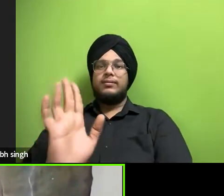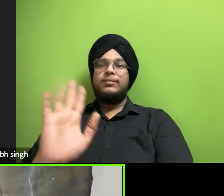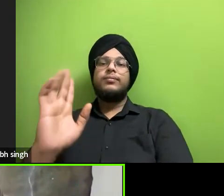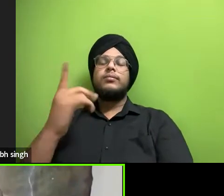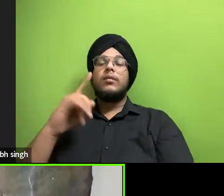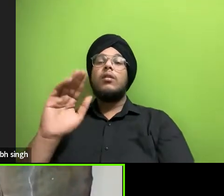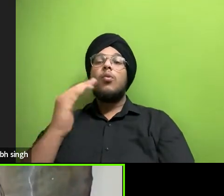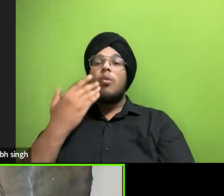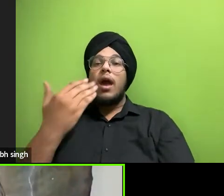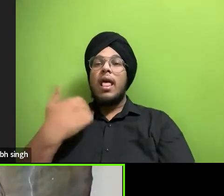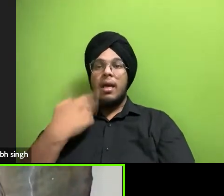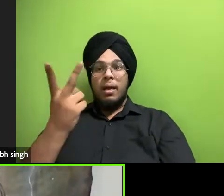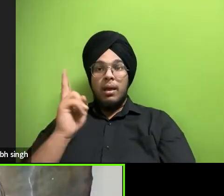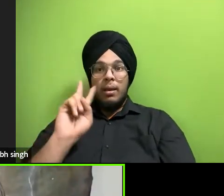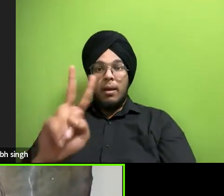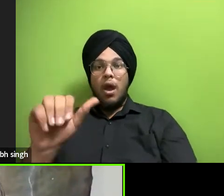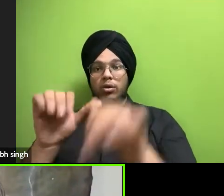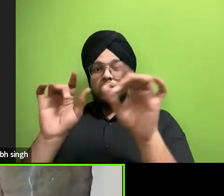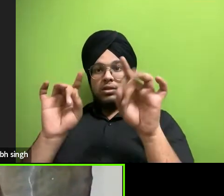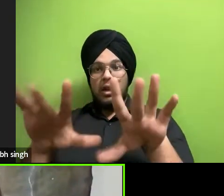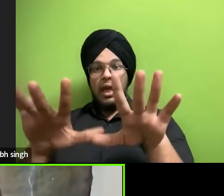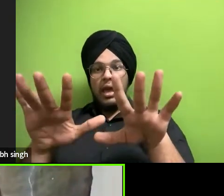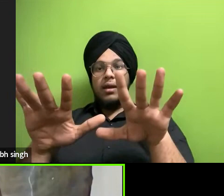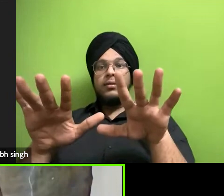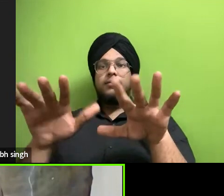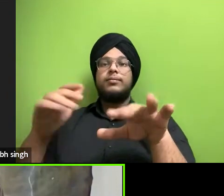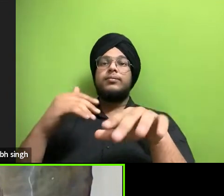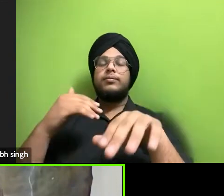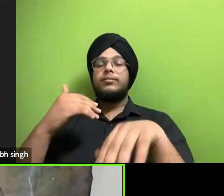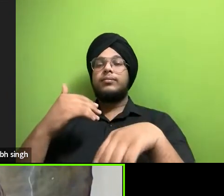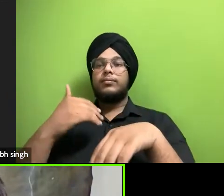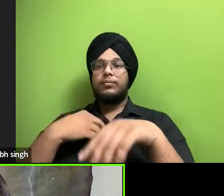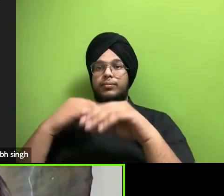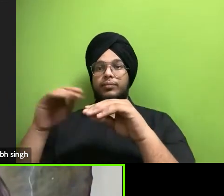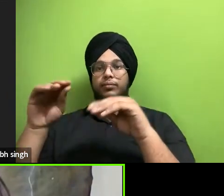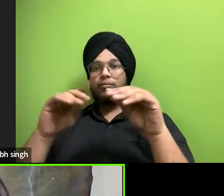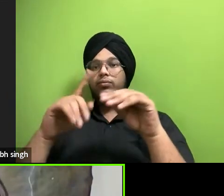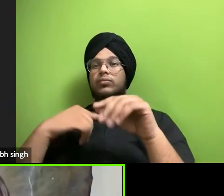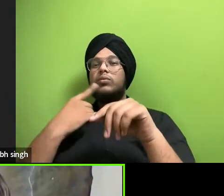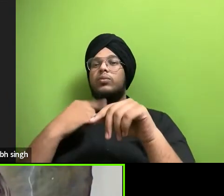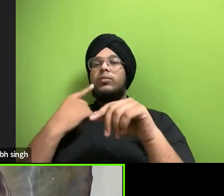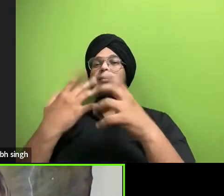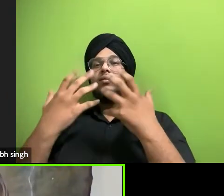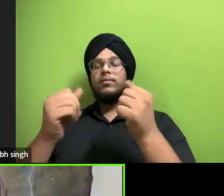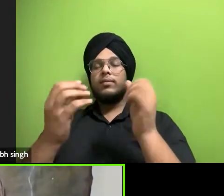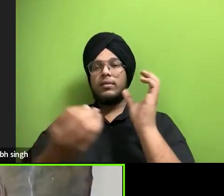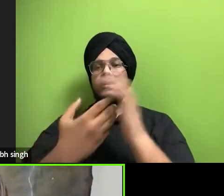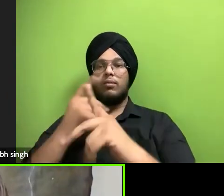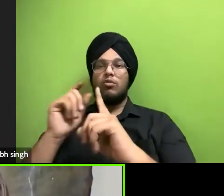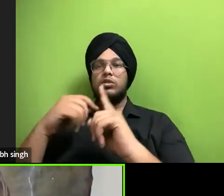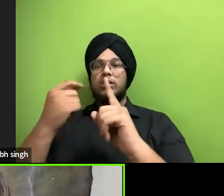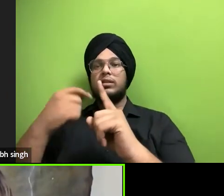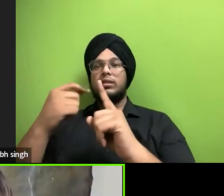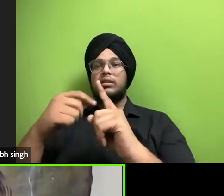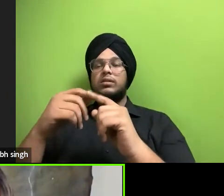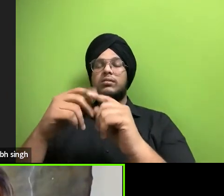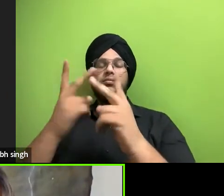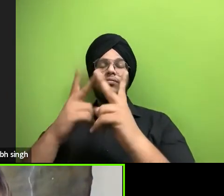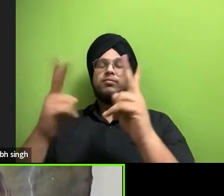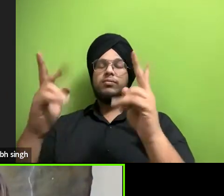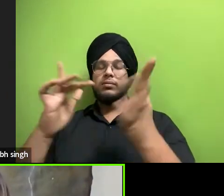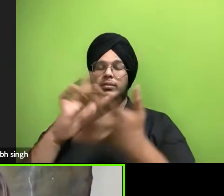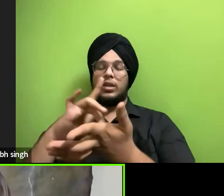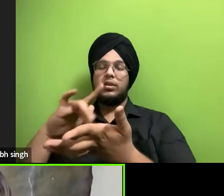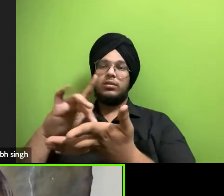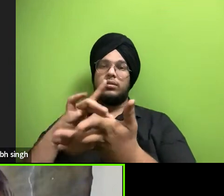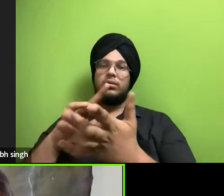I returned to Australia, I went to Queensland, who had begun a project called the Asia Pacific Triennial